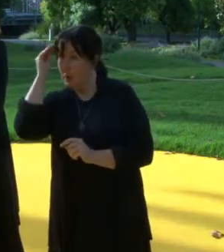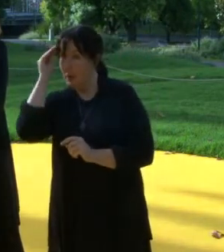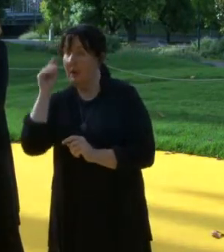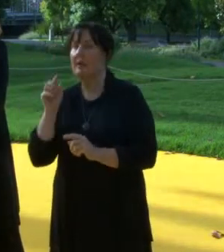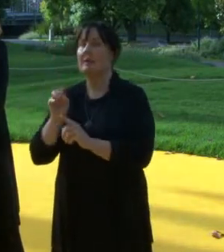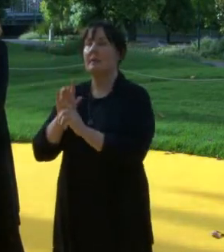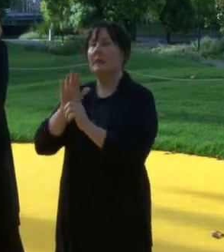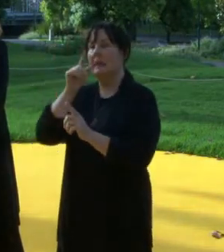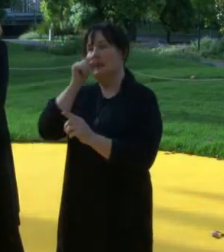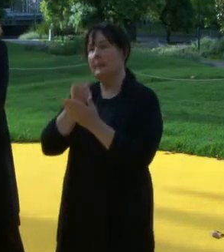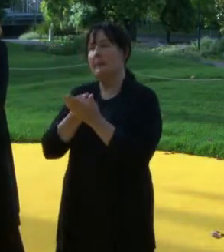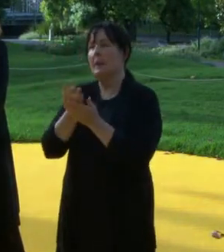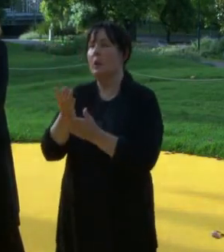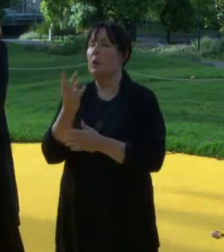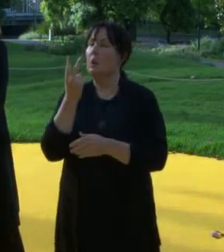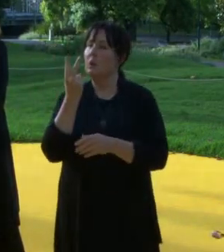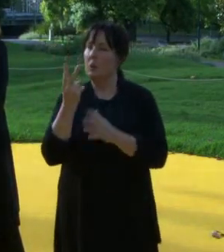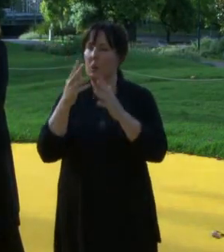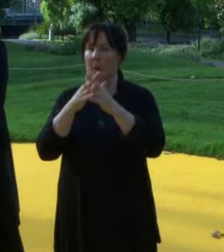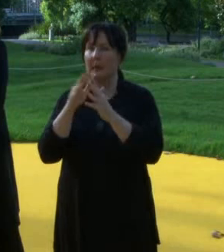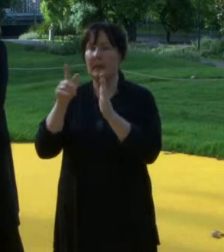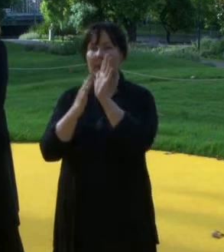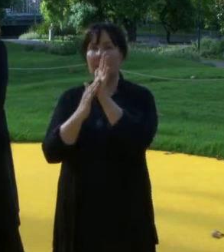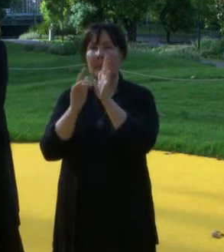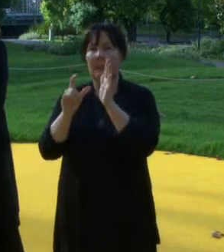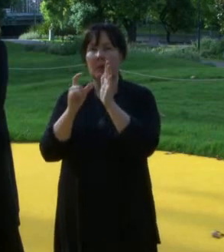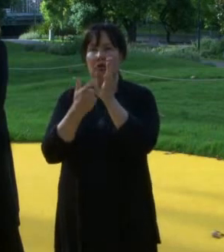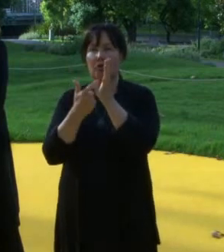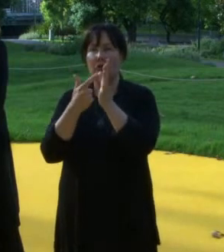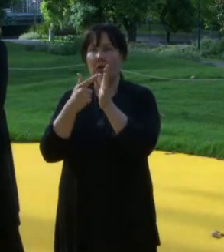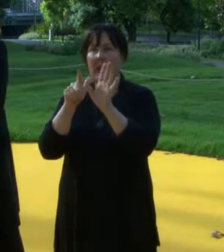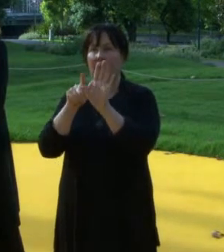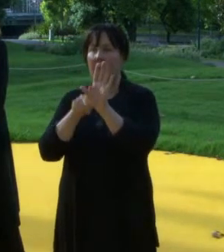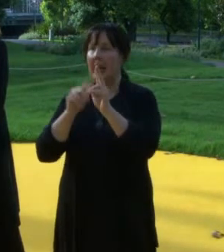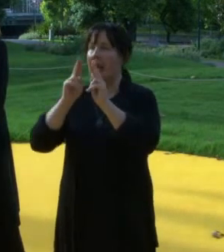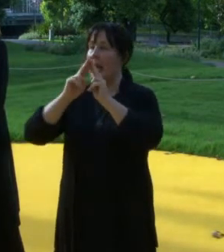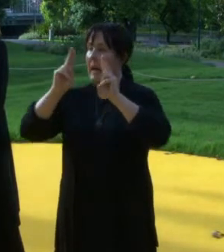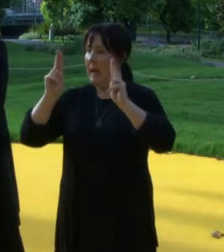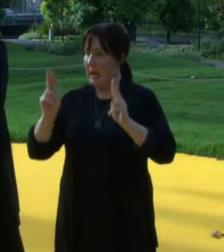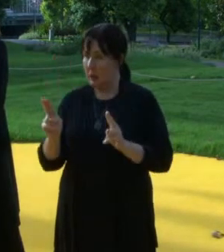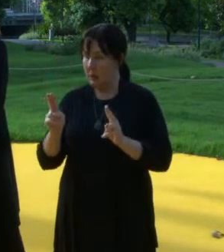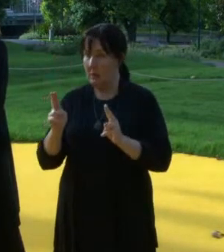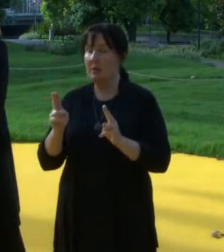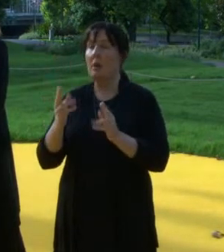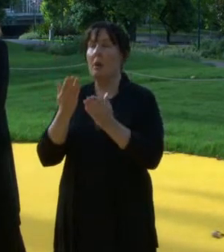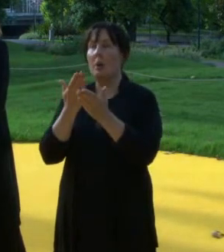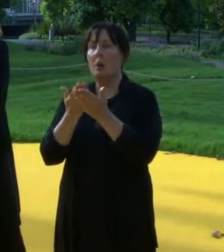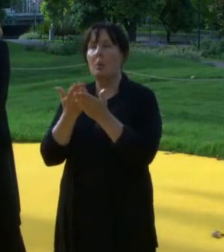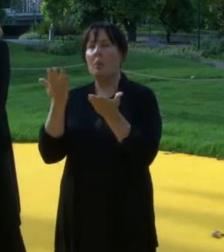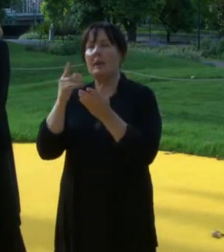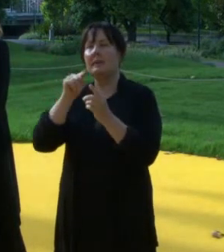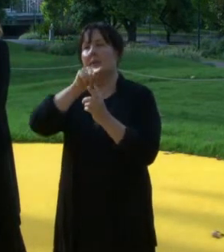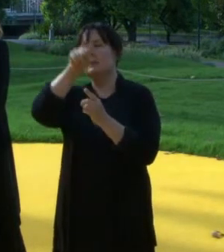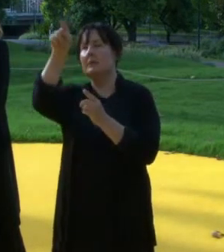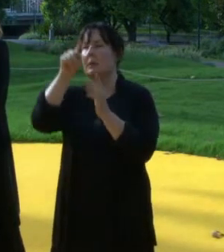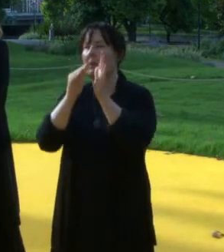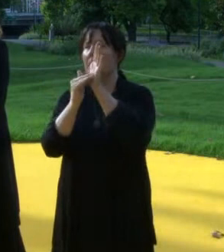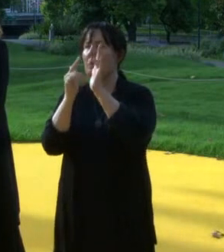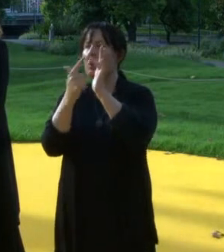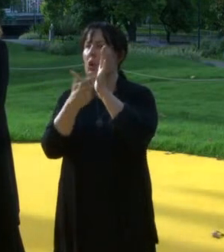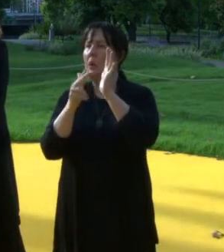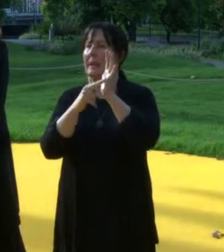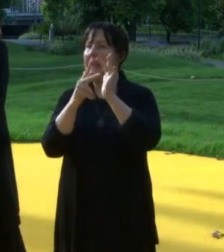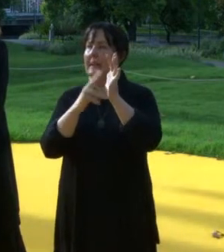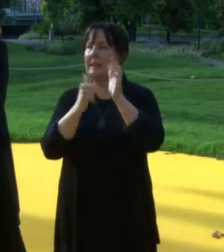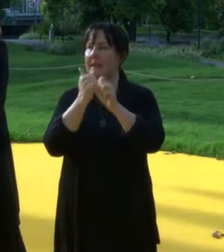at Macraith House on the Mornington Peninsula, working on their manuscript, which is unpublished at the moment, but will